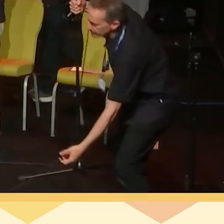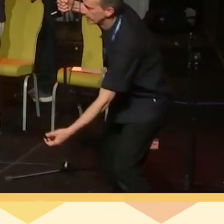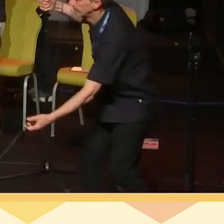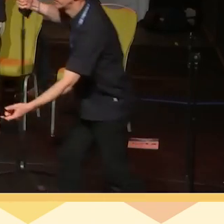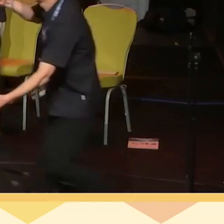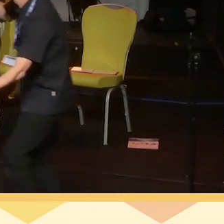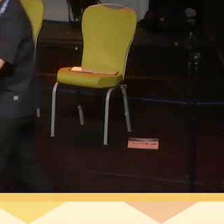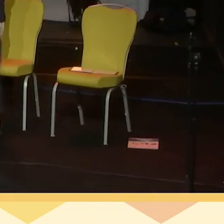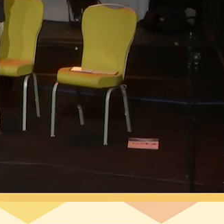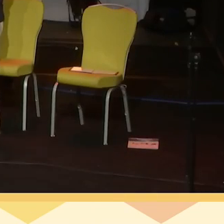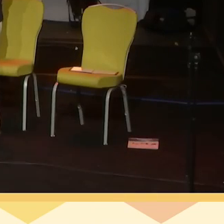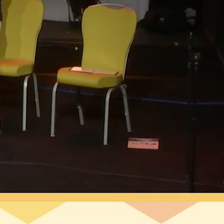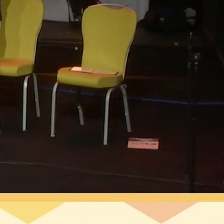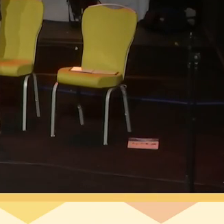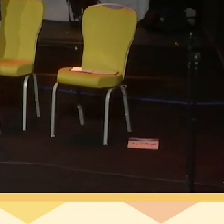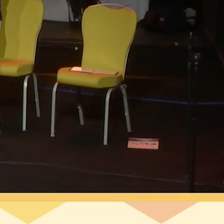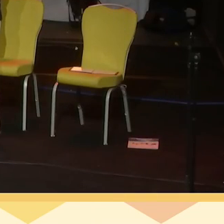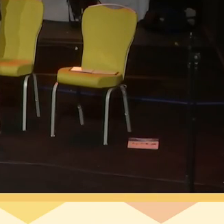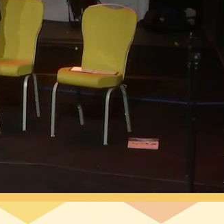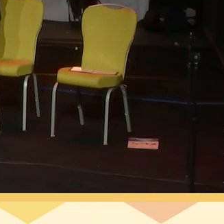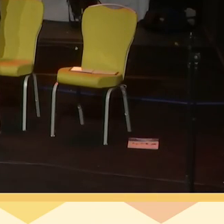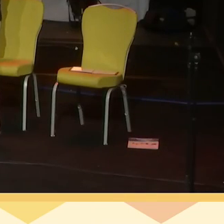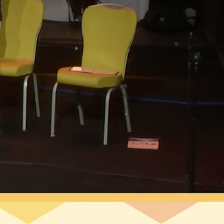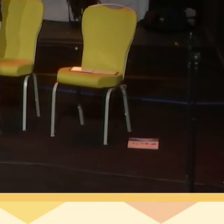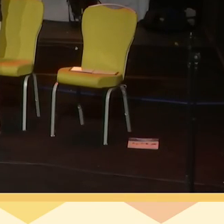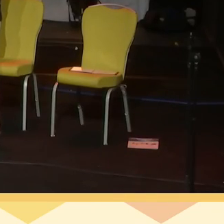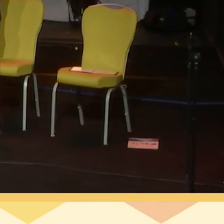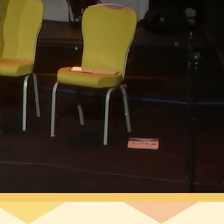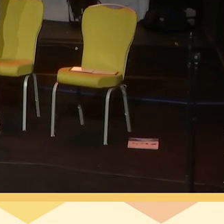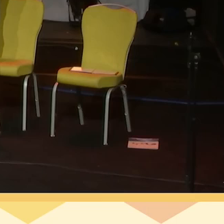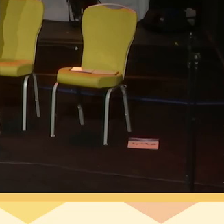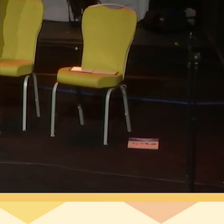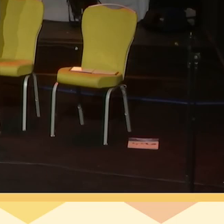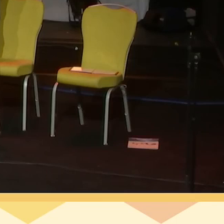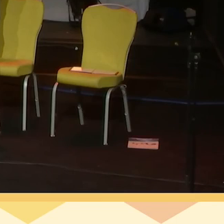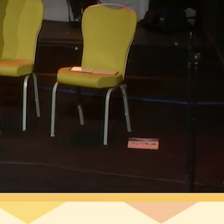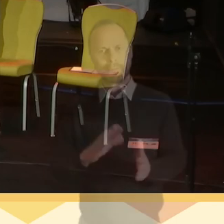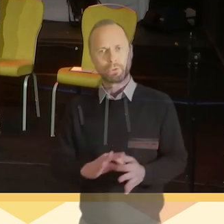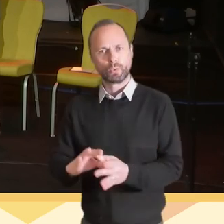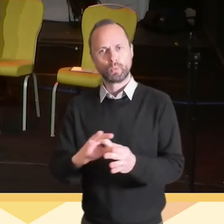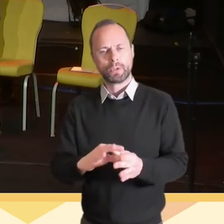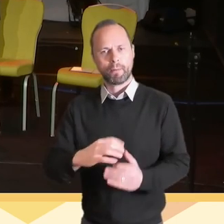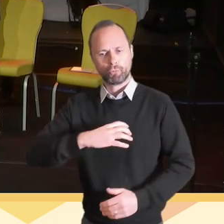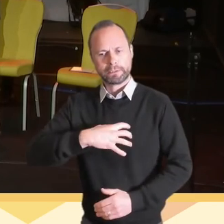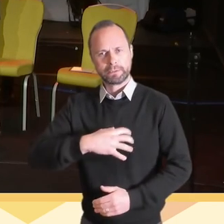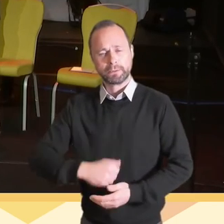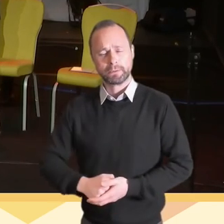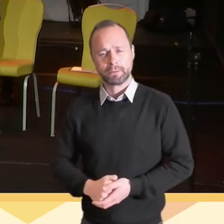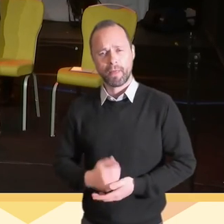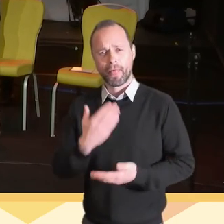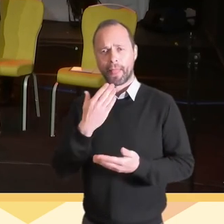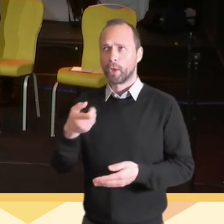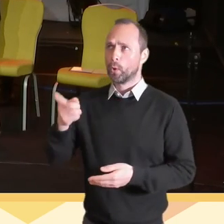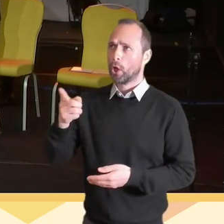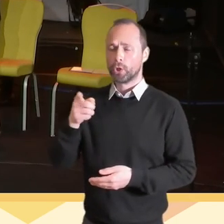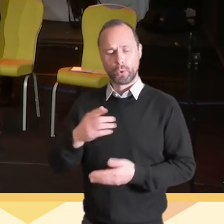Thank you, God, for Hayley. Thank you for calling her into this role as Baptist Union President. Thank you, God, that you love her